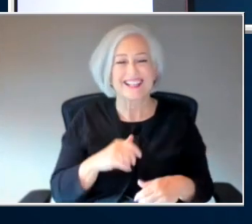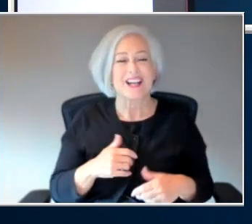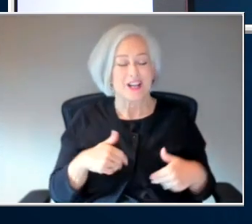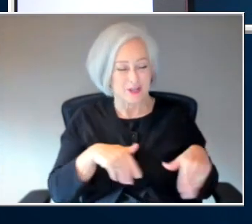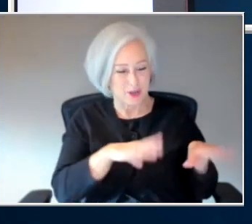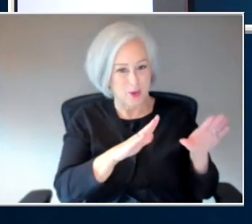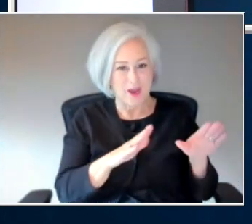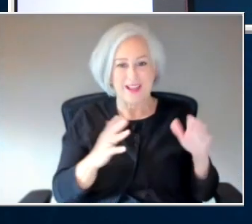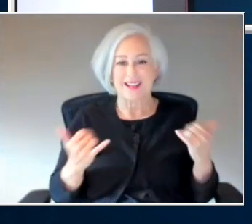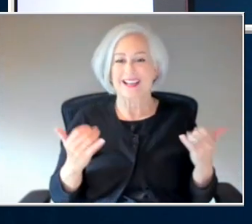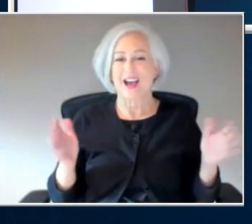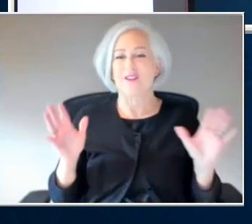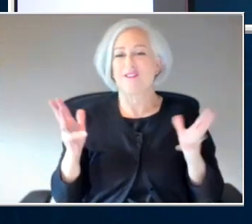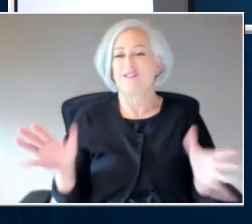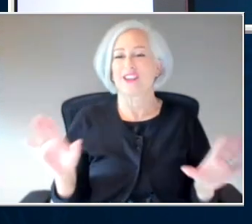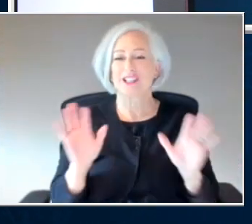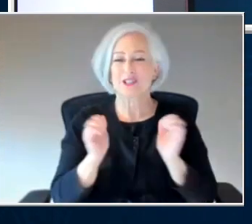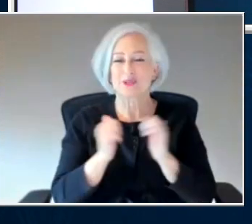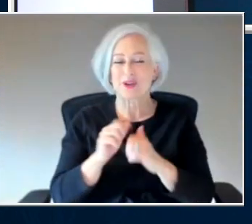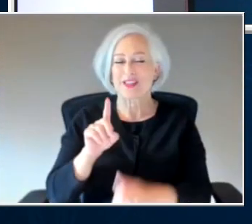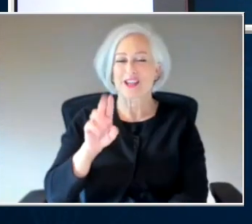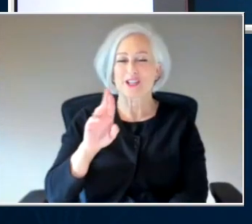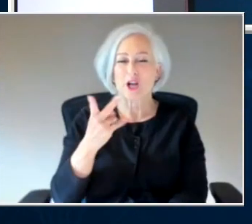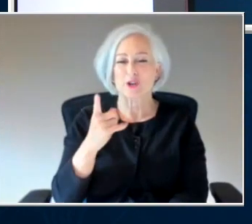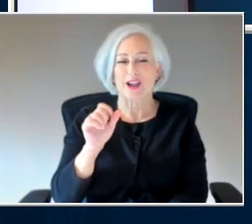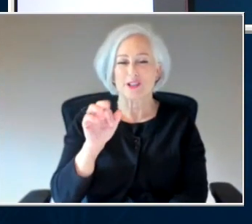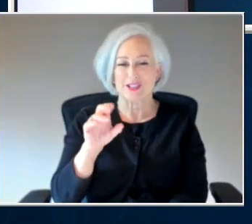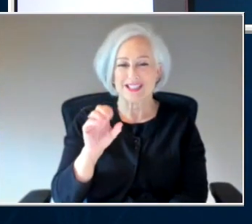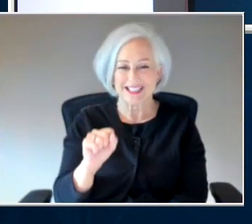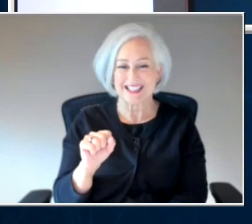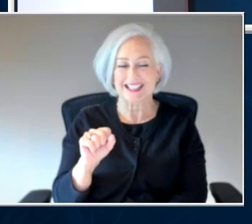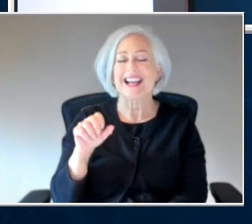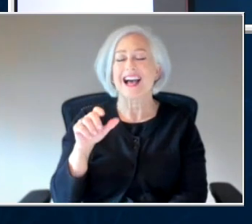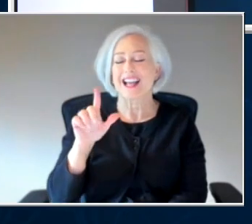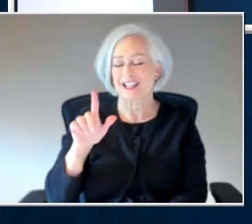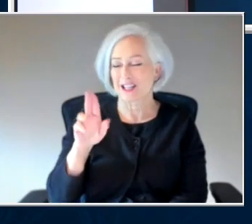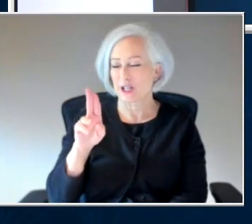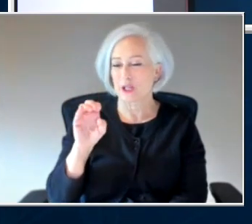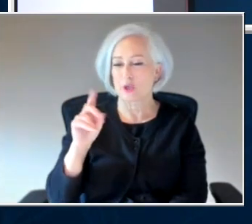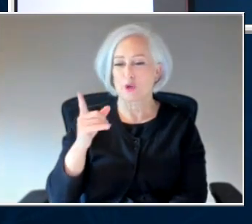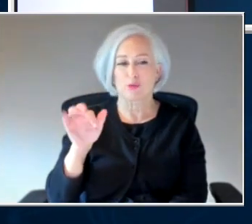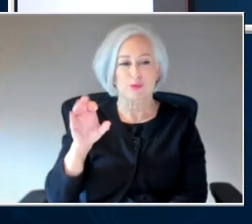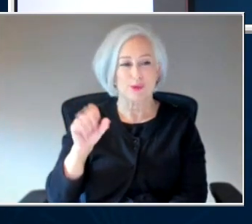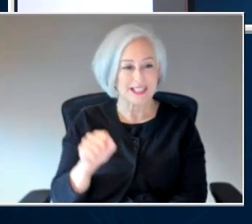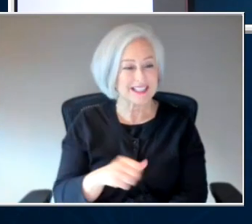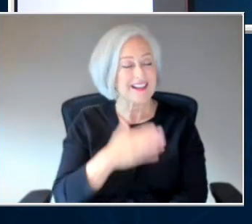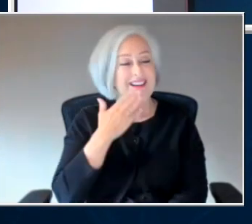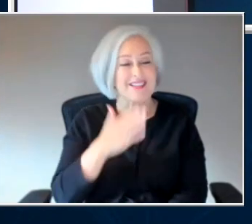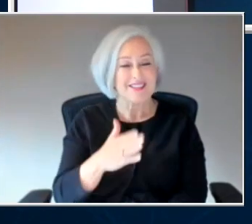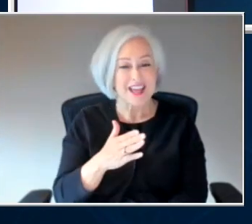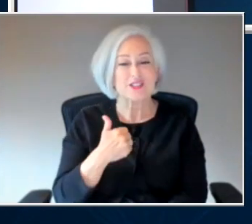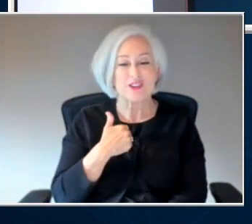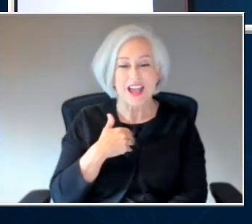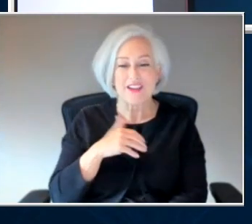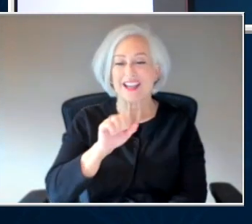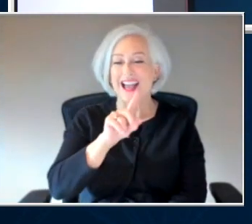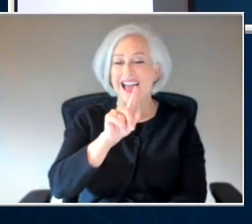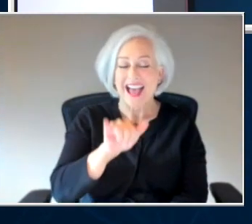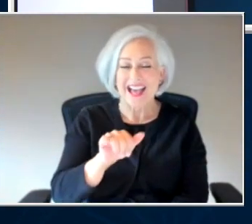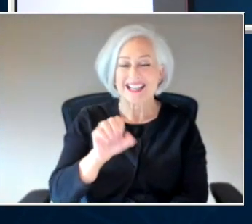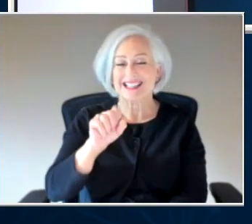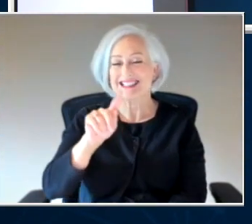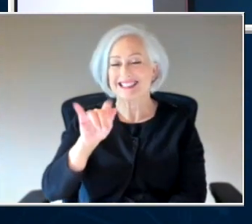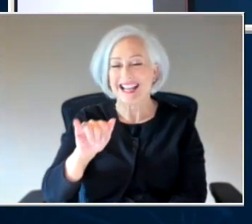finish up though with Dr. Hendrickson and the Lubrechts today. But thanks for being with us. Thanks for having us, and Addie and Stacey and Alex. Great seeing you.